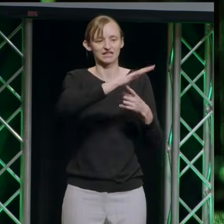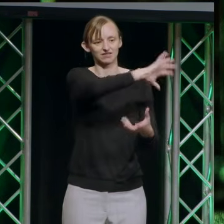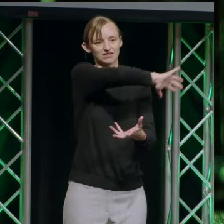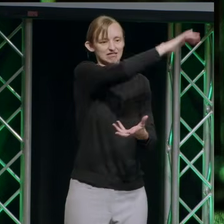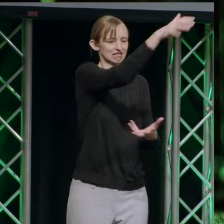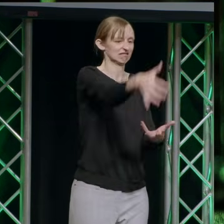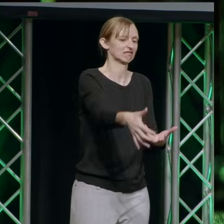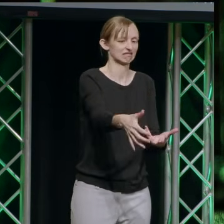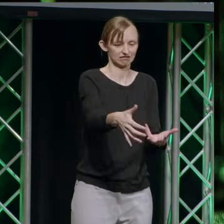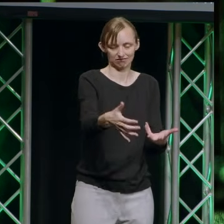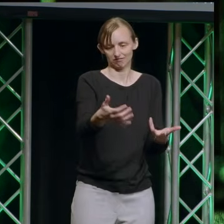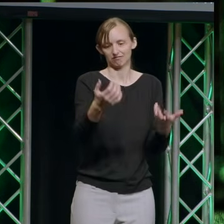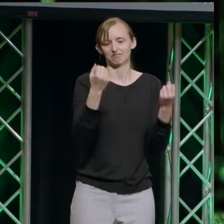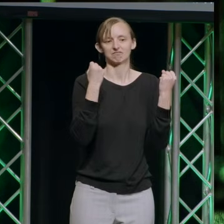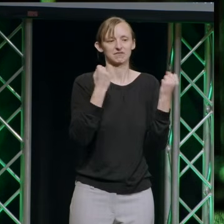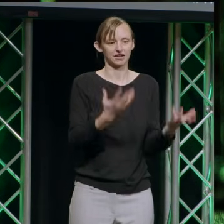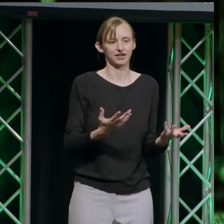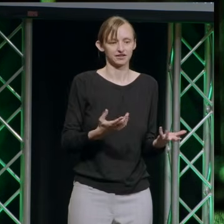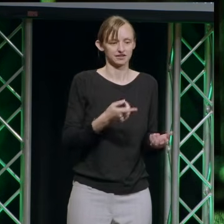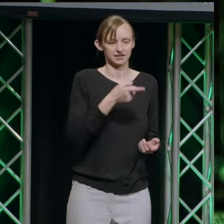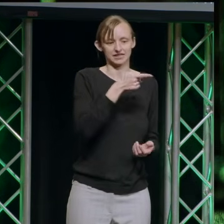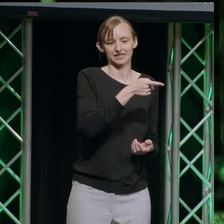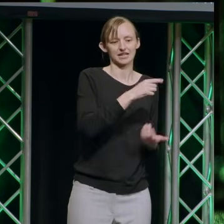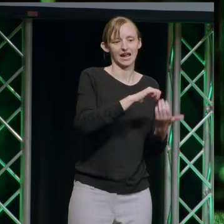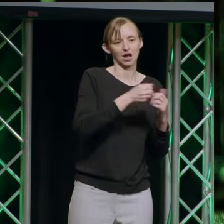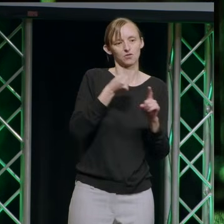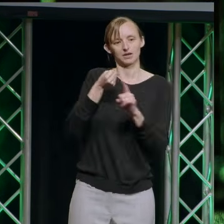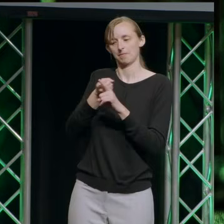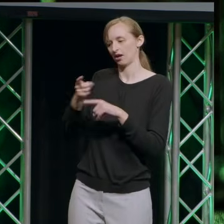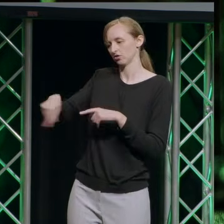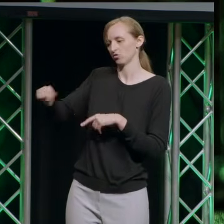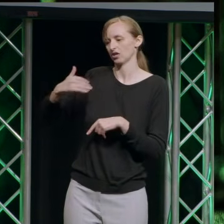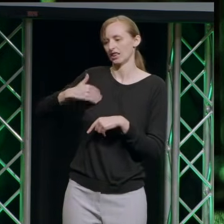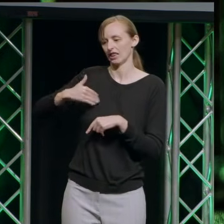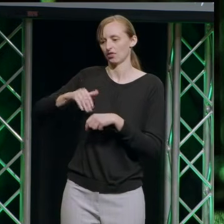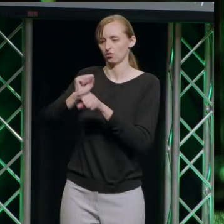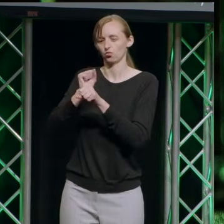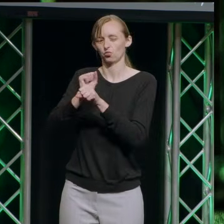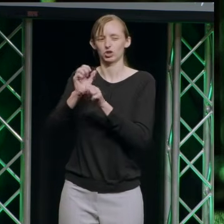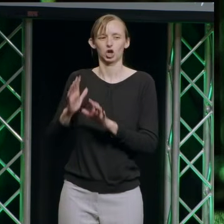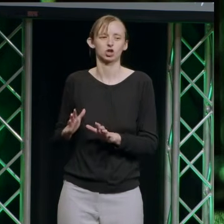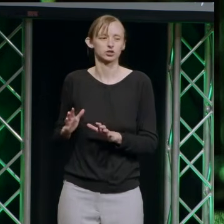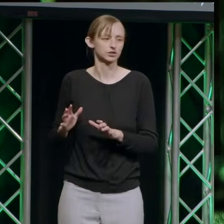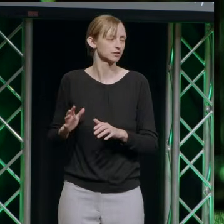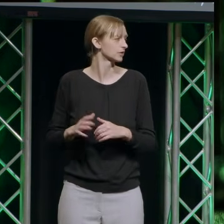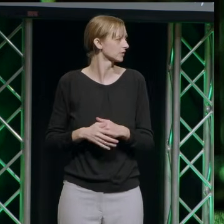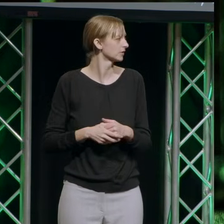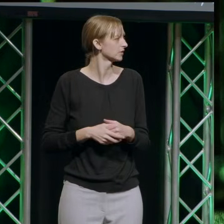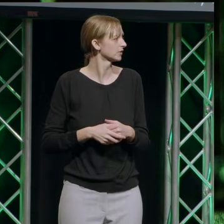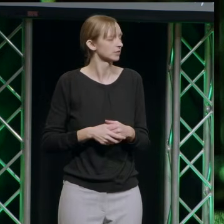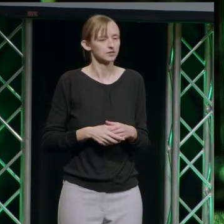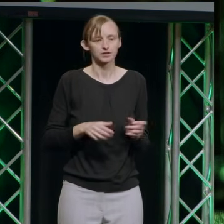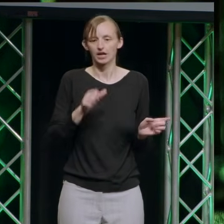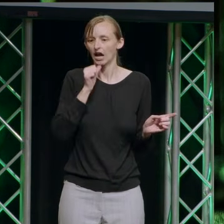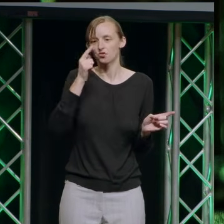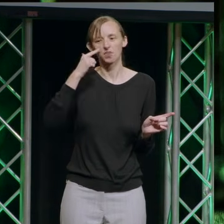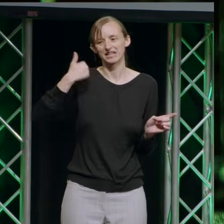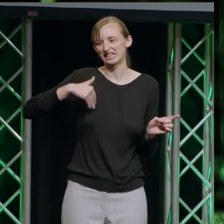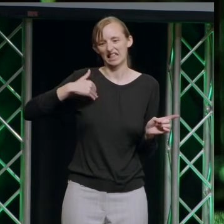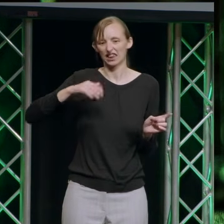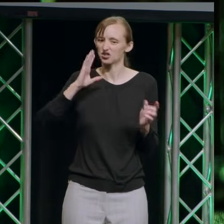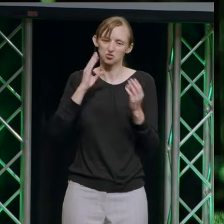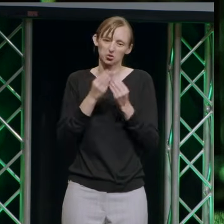over the market. So how will that impact those leather workers? I don't think leather is going